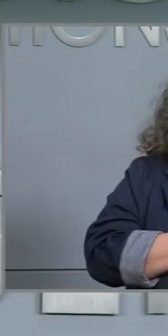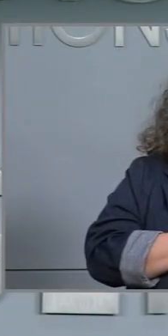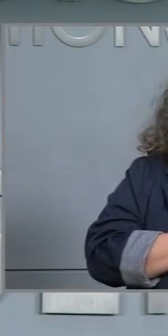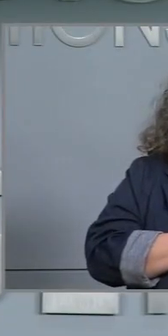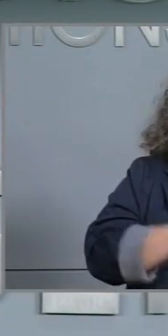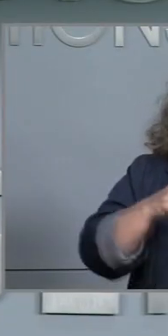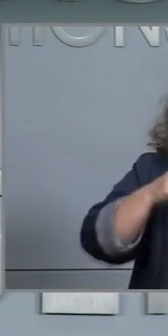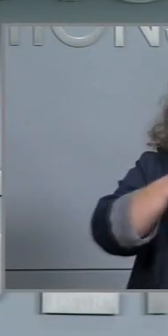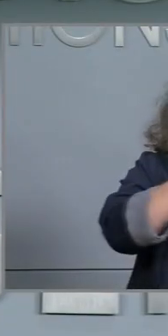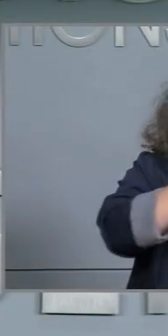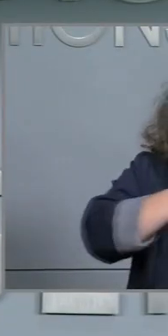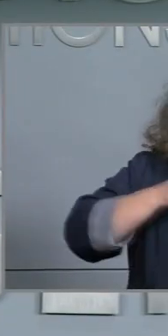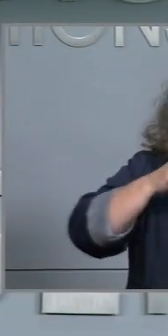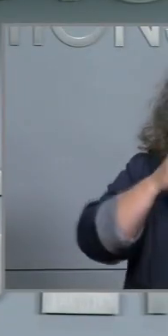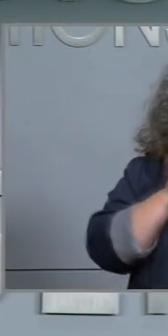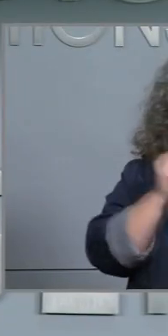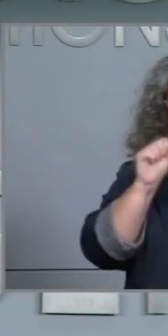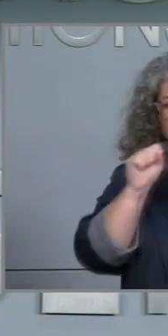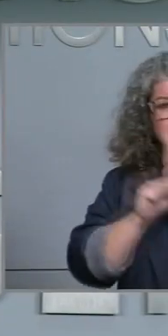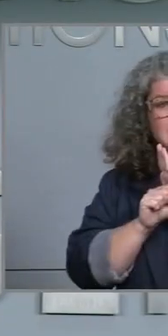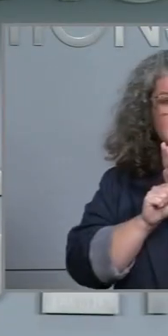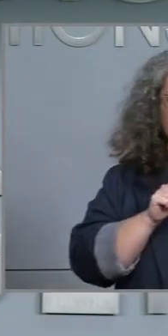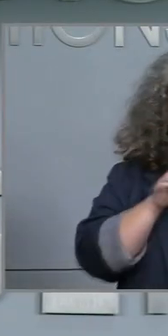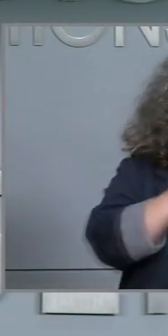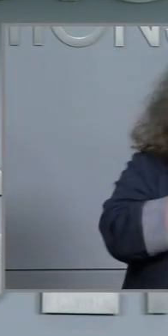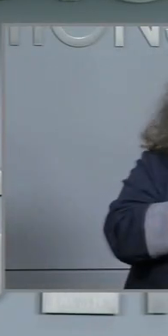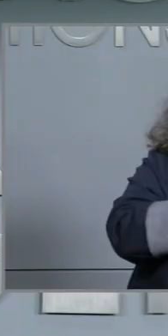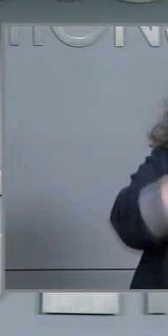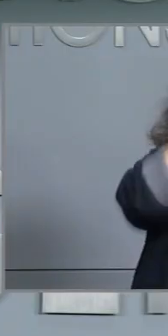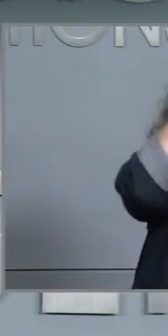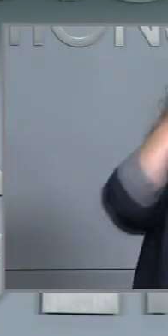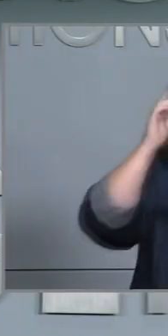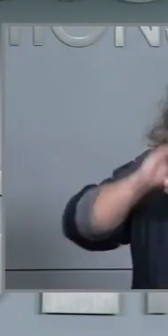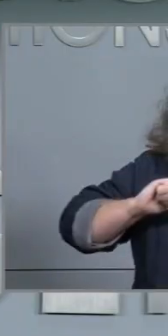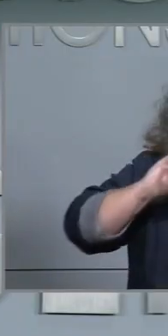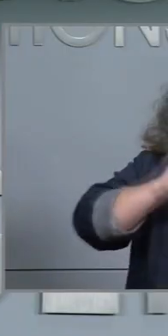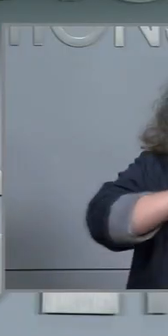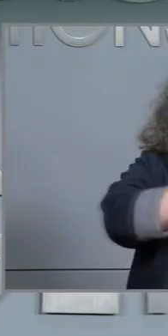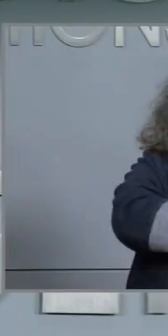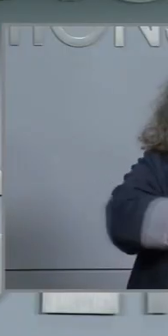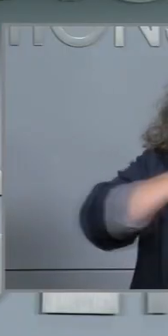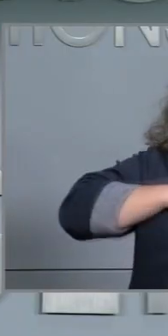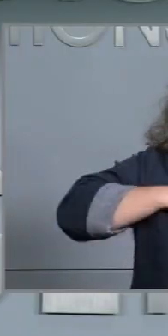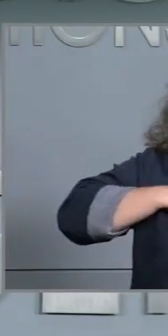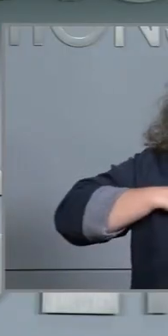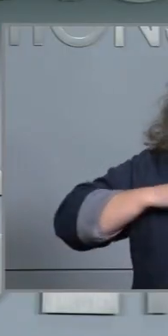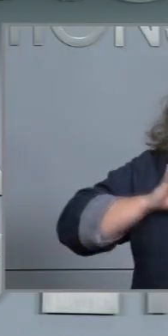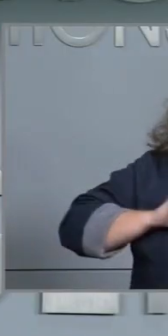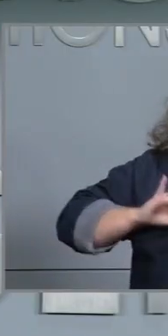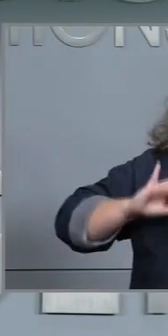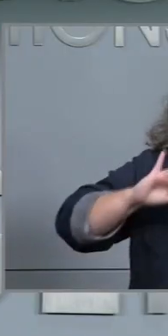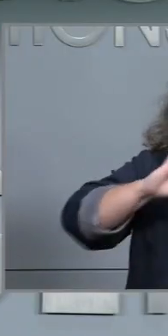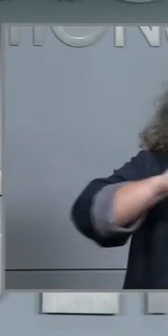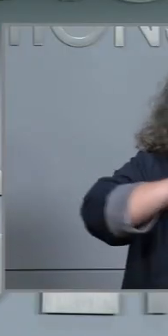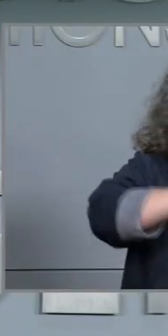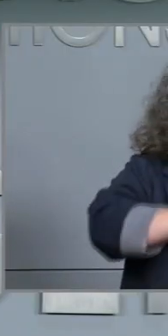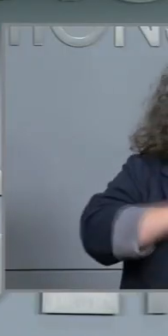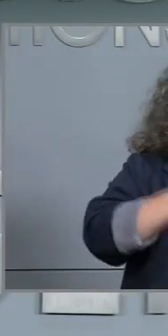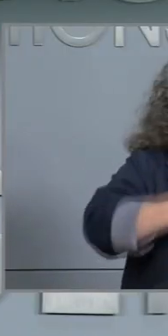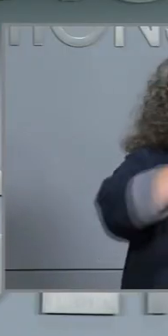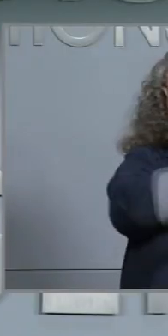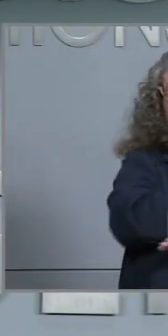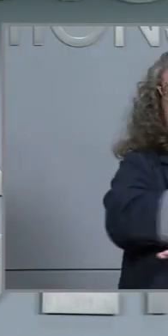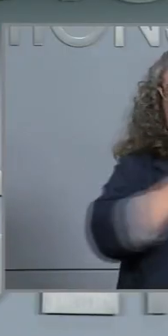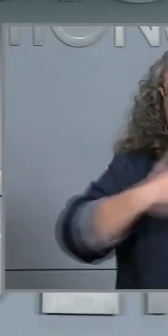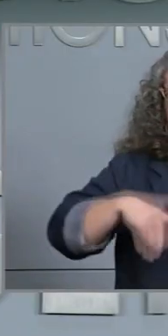highly coordinated effort among state, local, and federal partners and our volunteers, we've made significant progress.